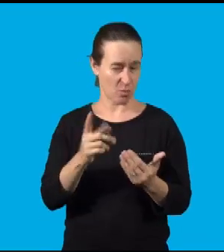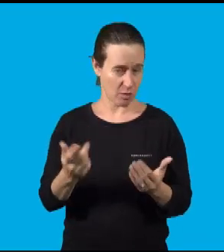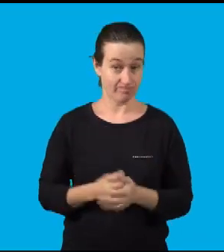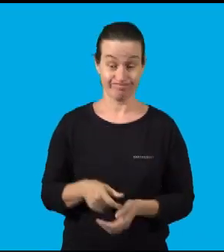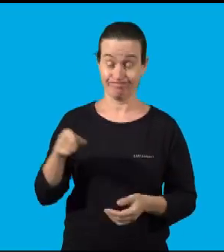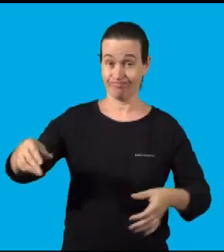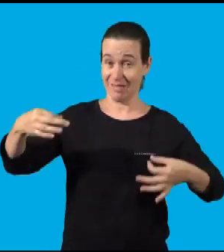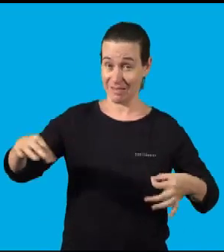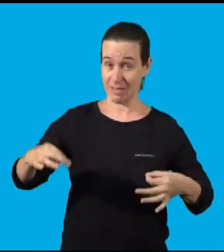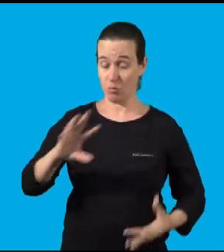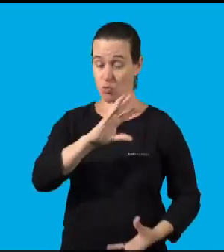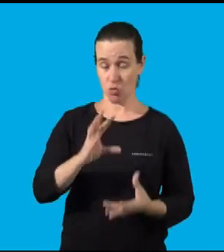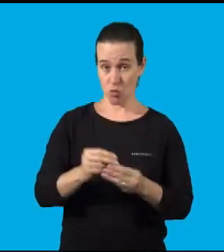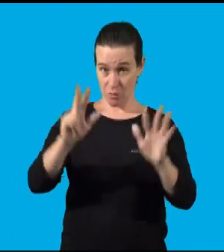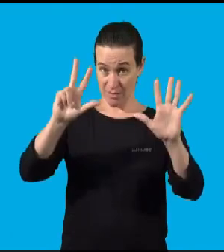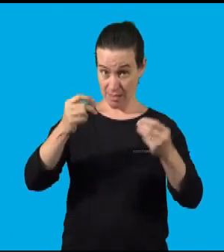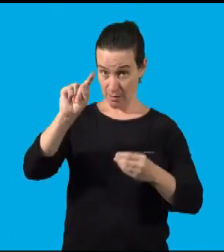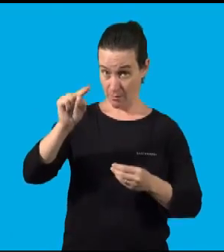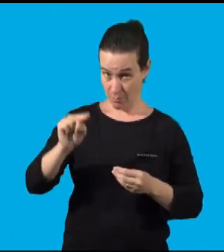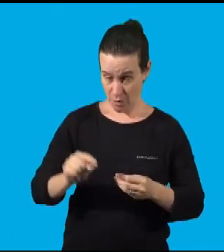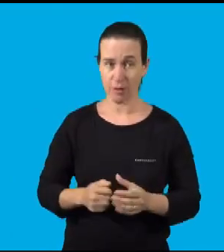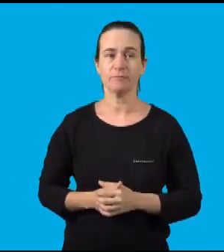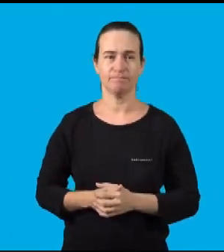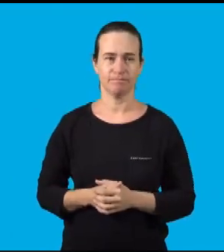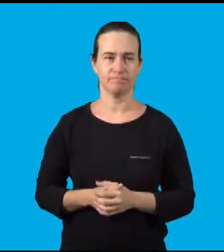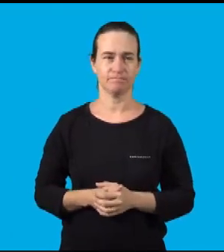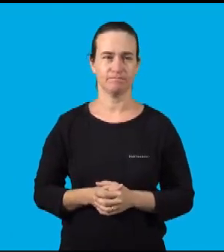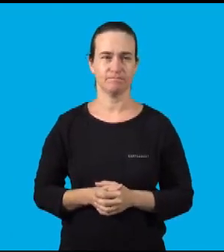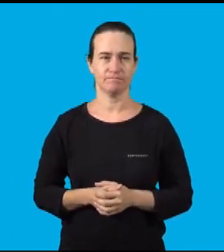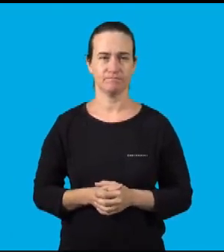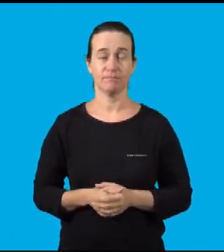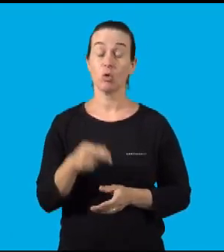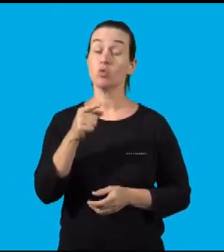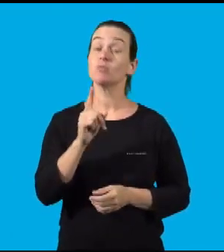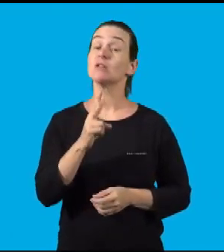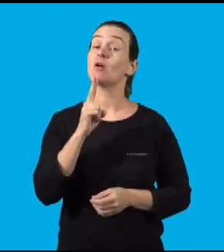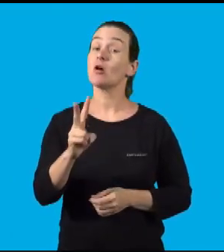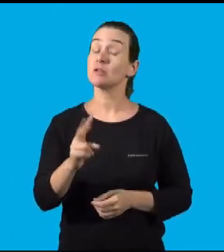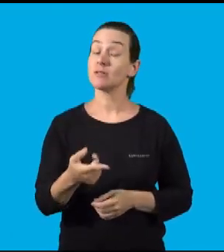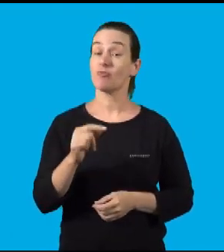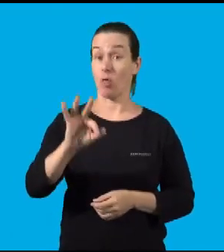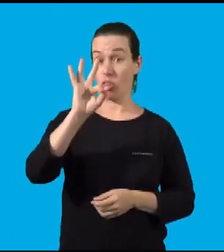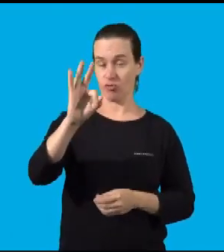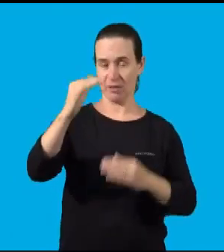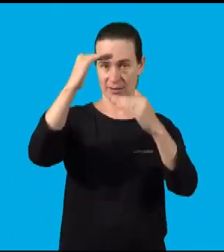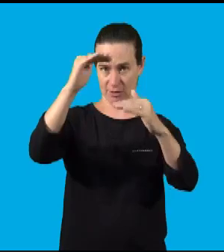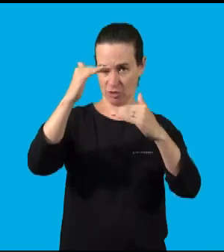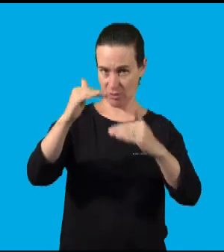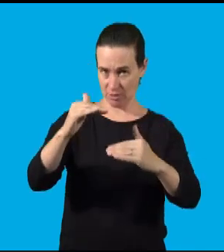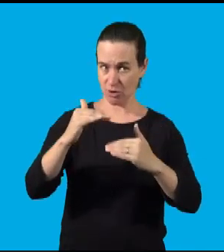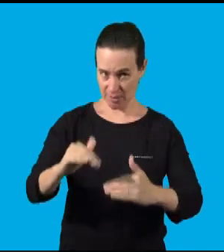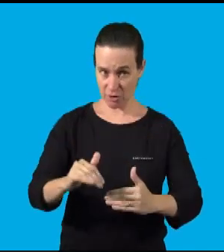This paper has a total of 80 marks. You will be required to answer questions from